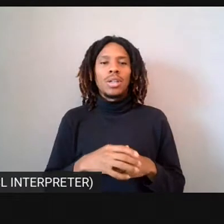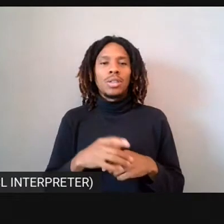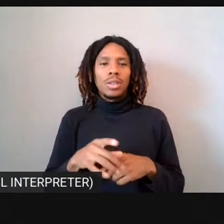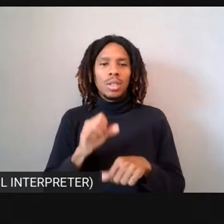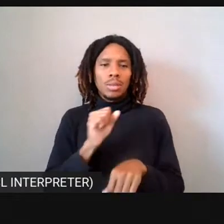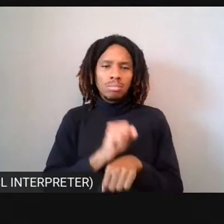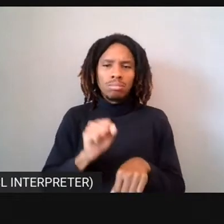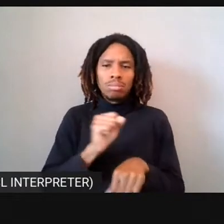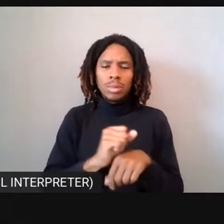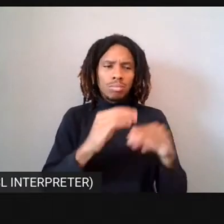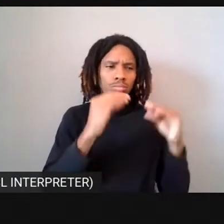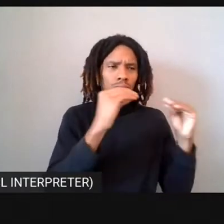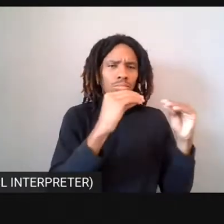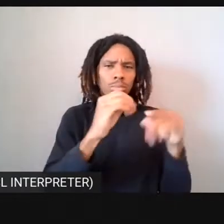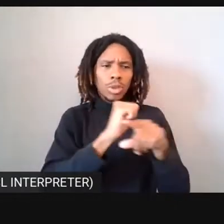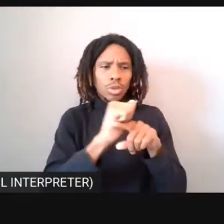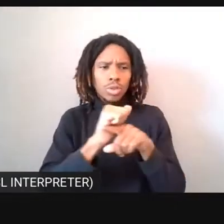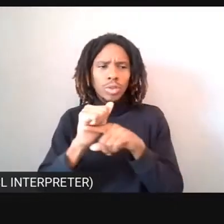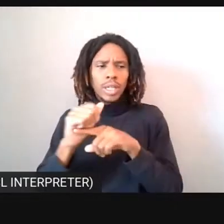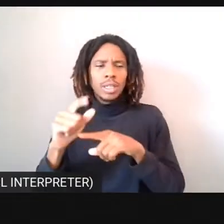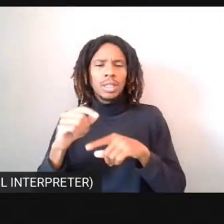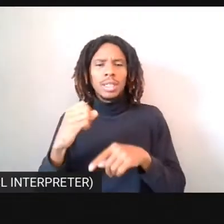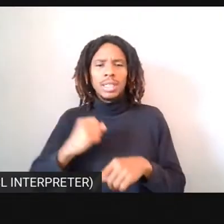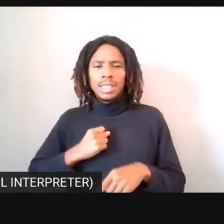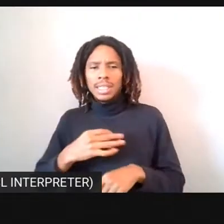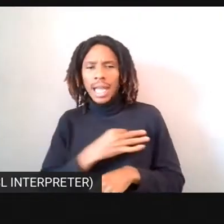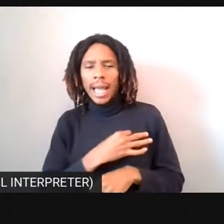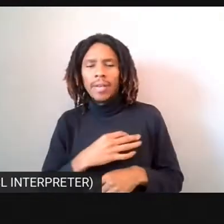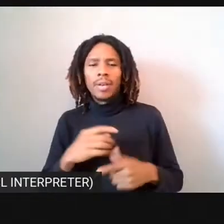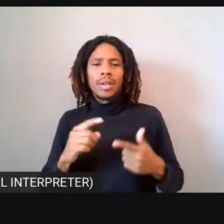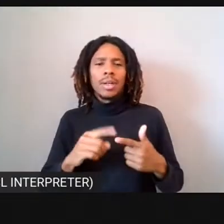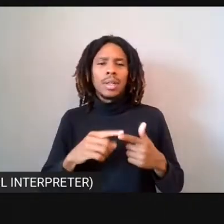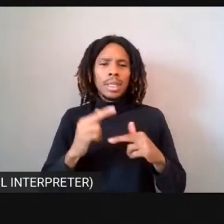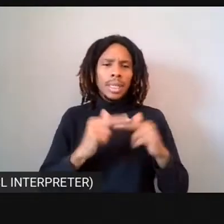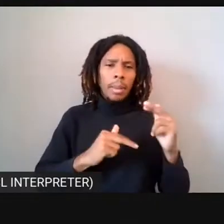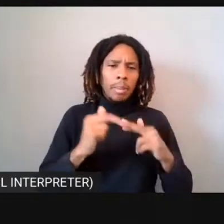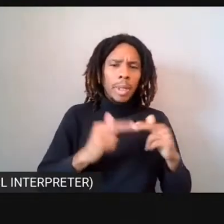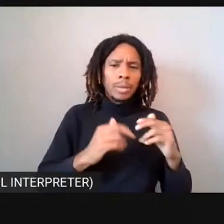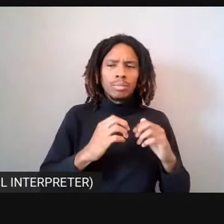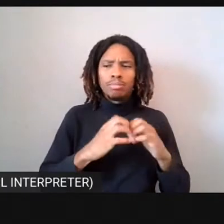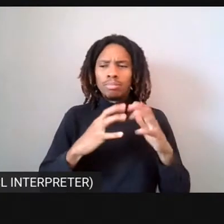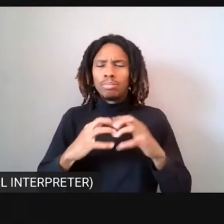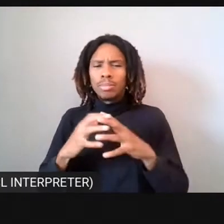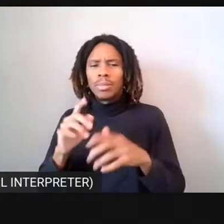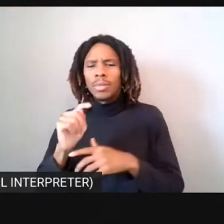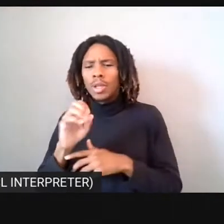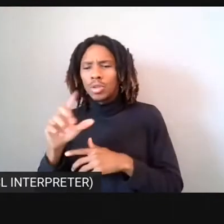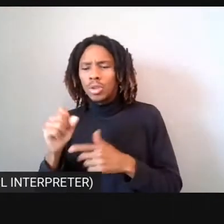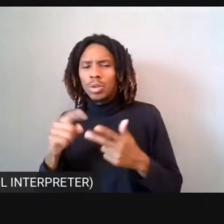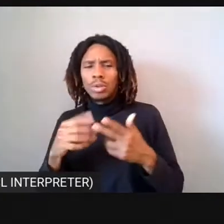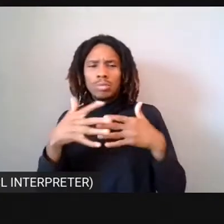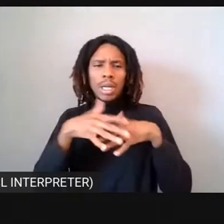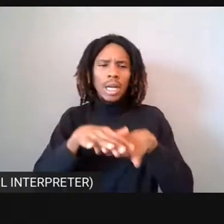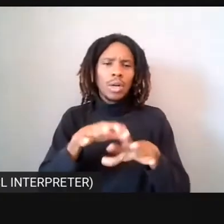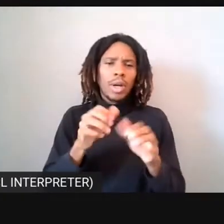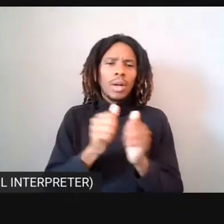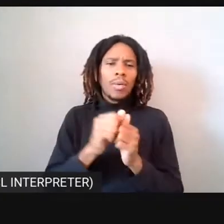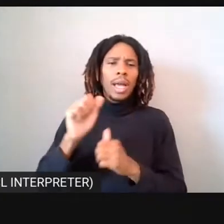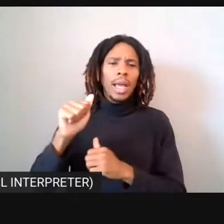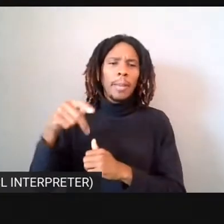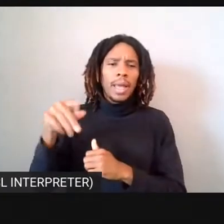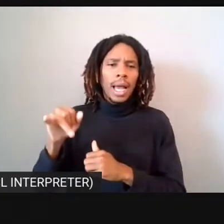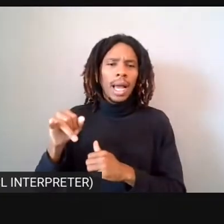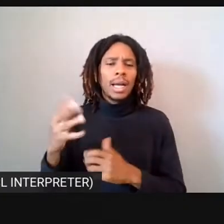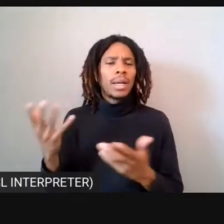training their staff, the time that they've put into building tools and integrating with APIs,